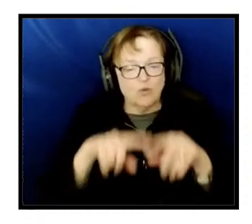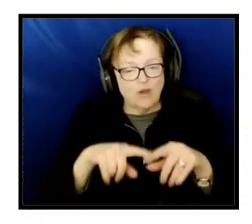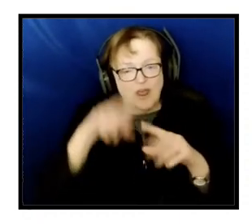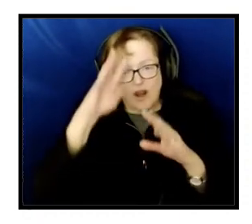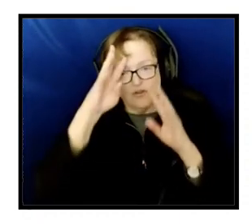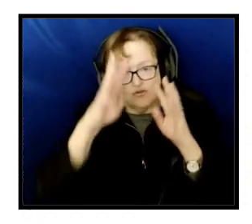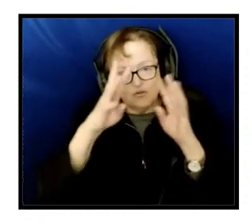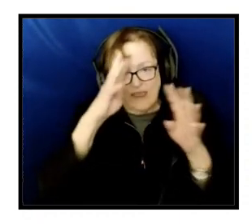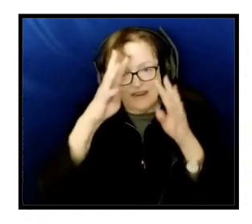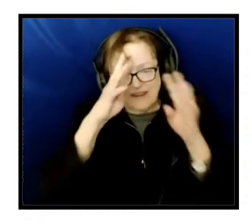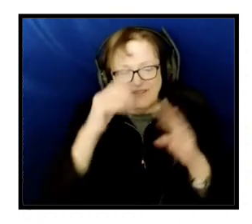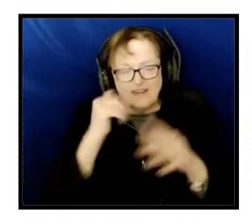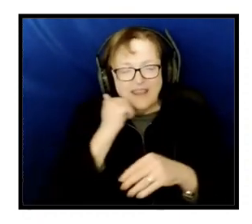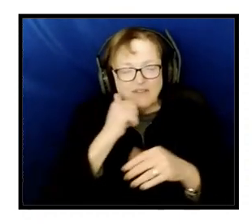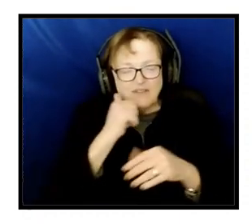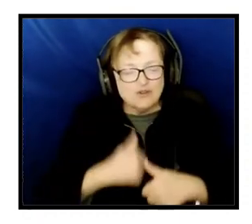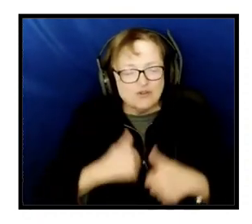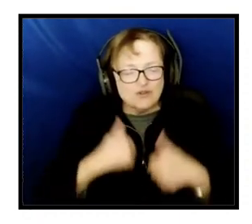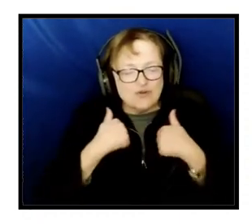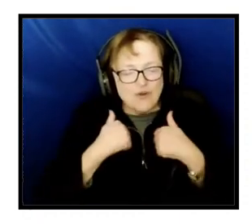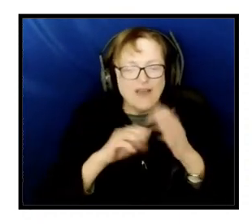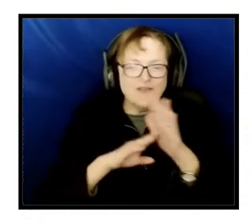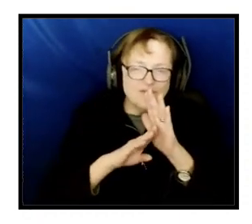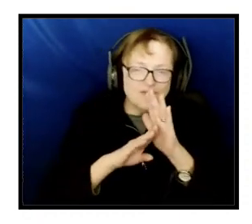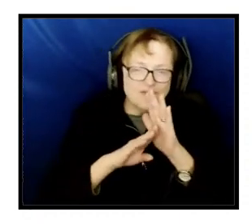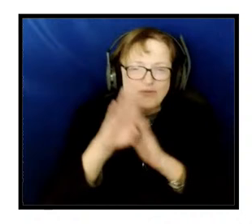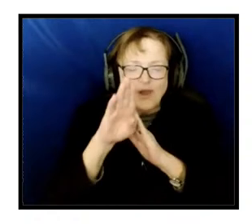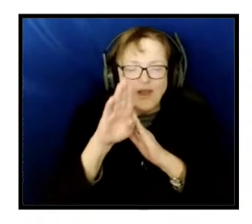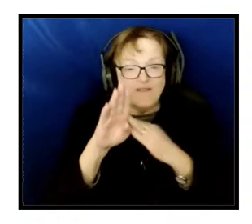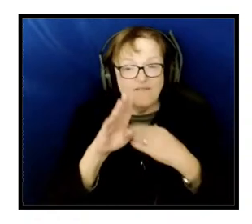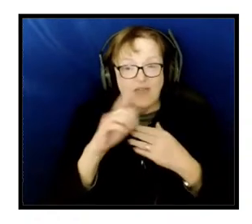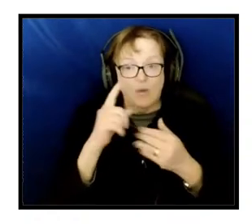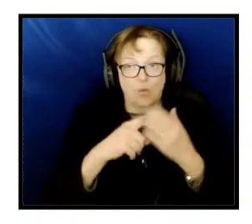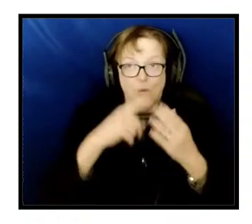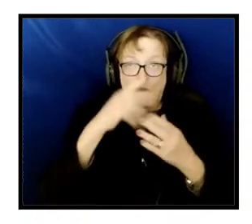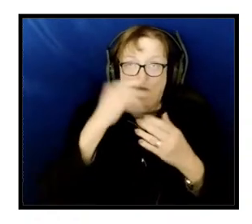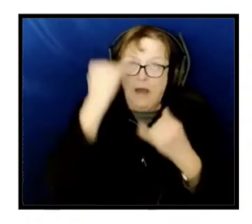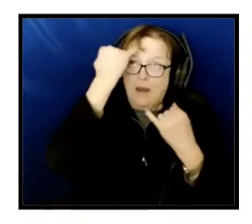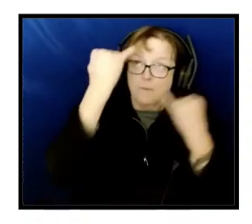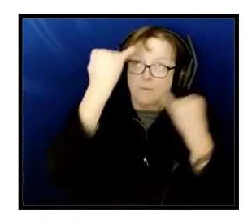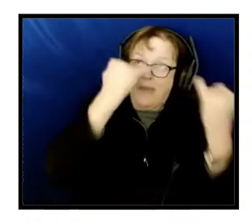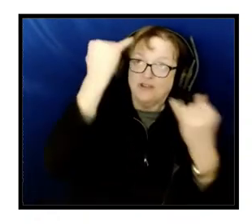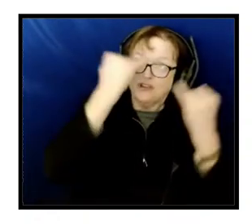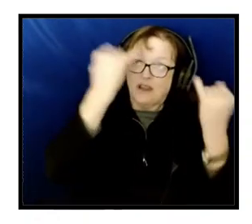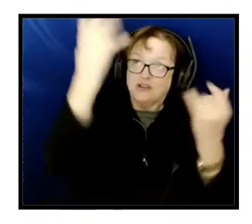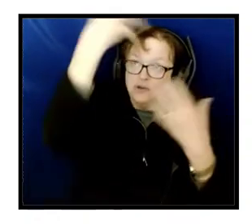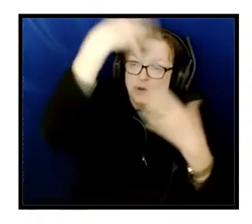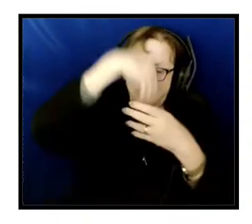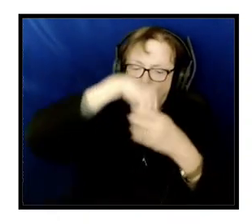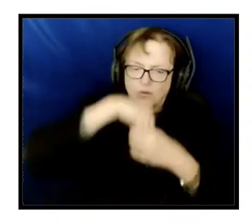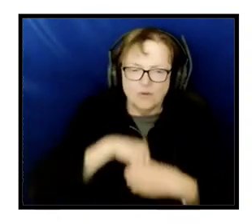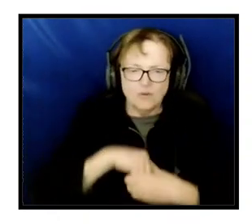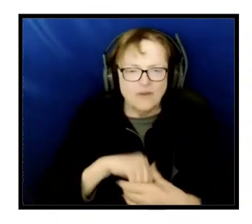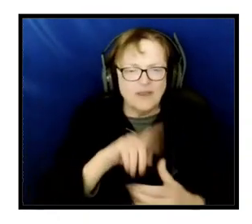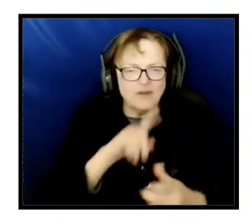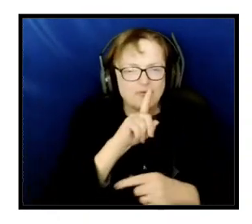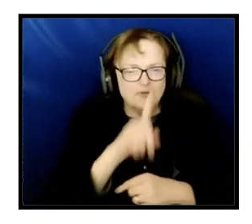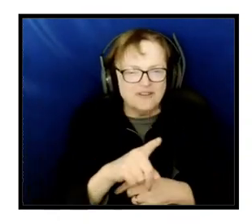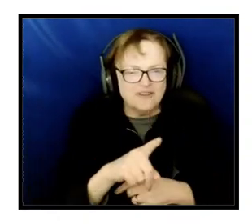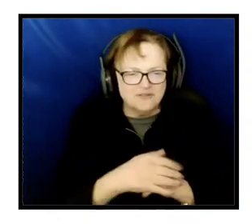day to survive, to thrive, and to bring what is in our imaginations into reality.